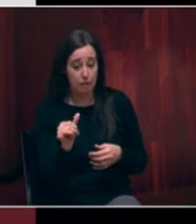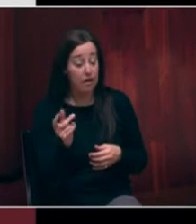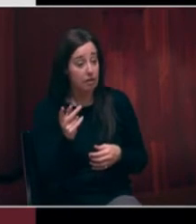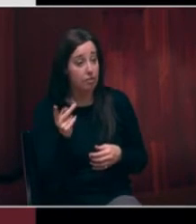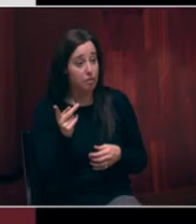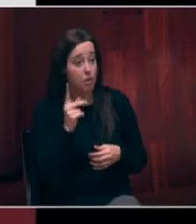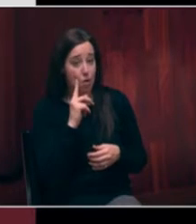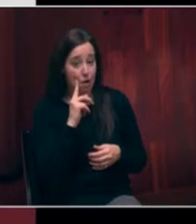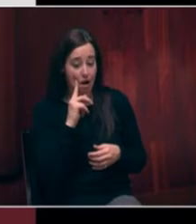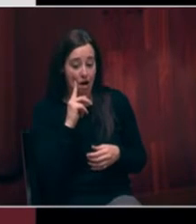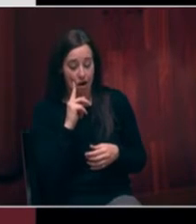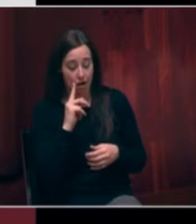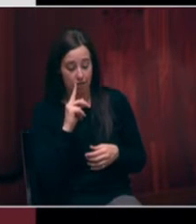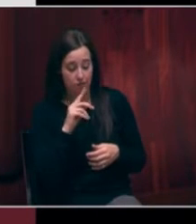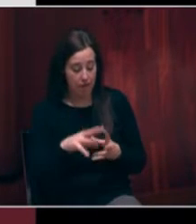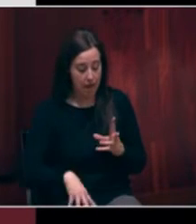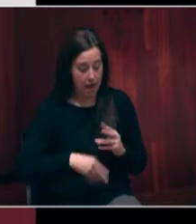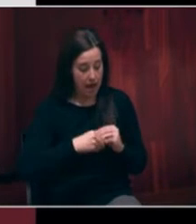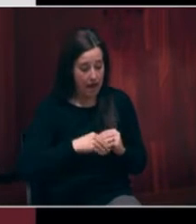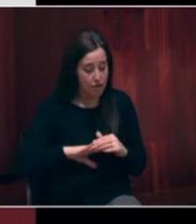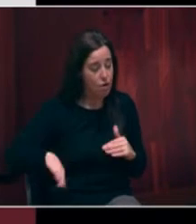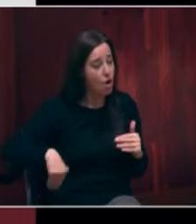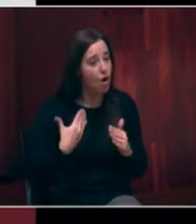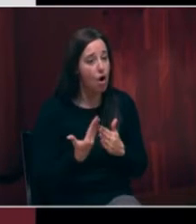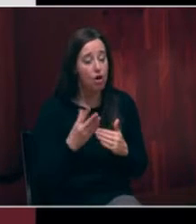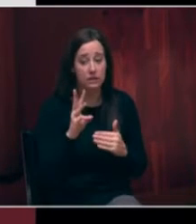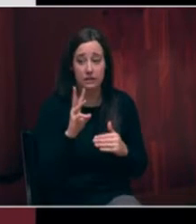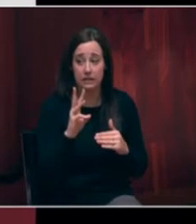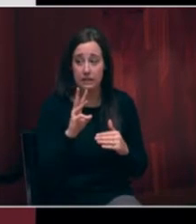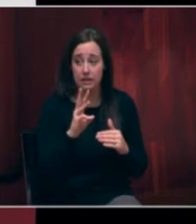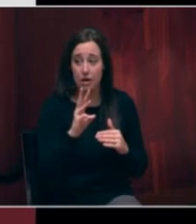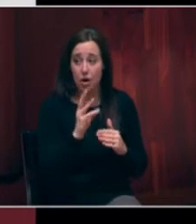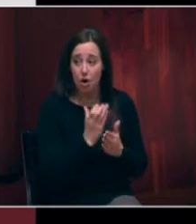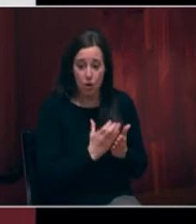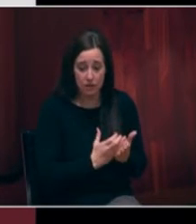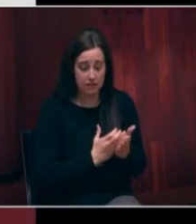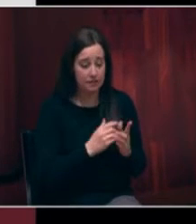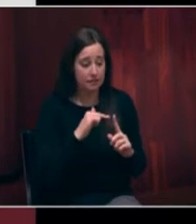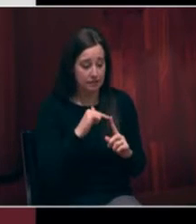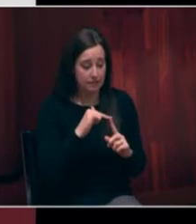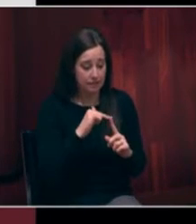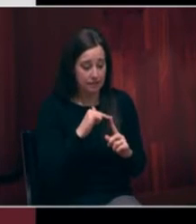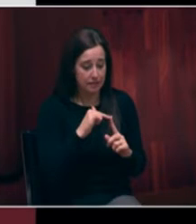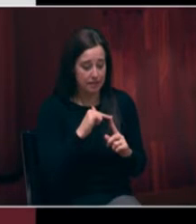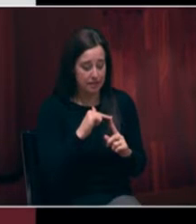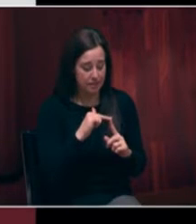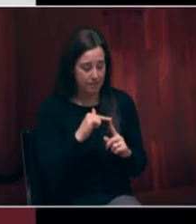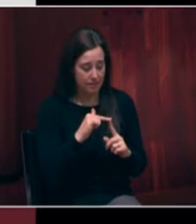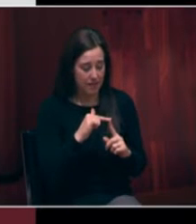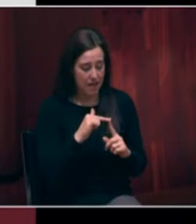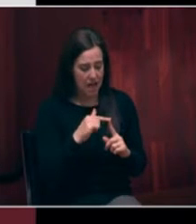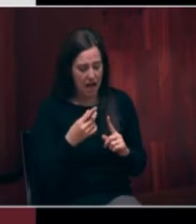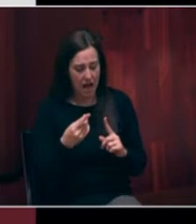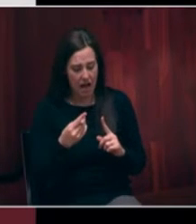six courses for the certificate in their shopping cart. And then when we get their payment for them, they're going, well, I only want to pay for one right